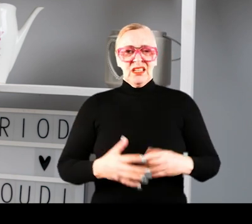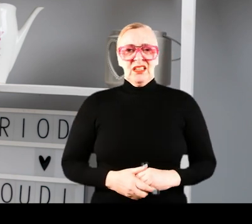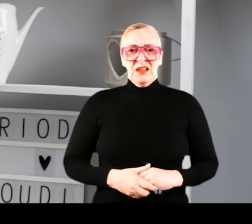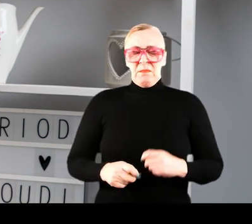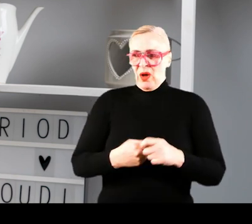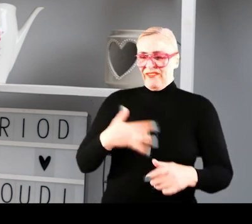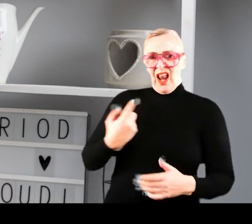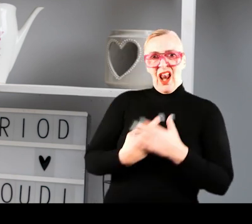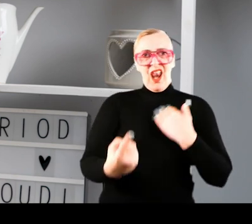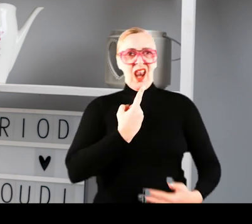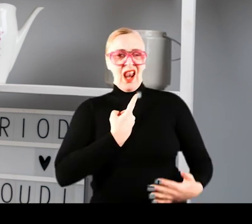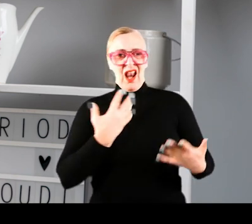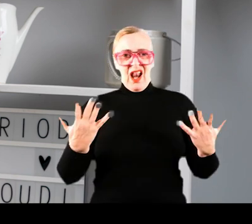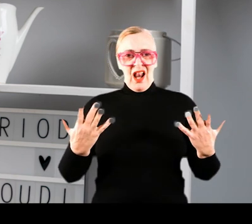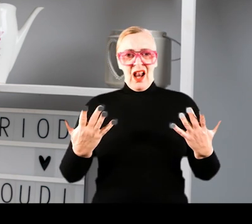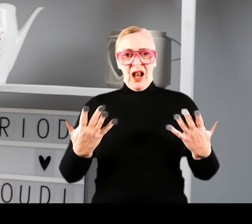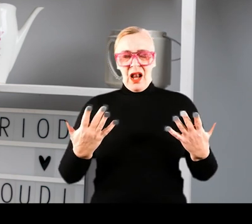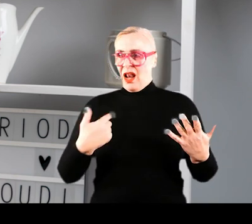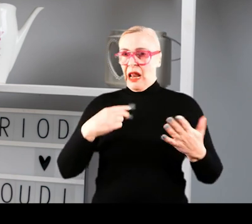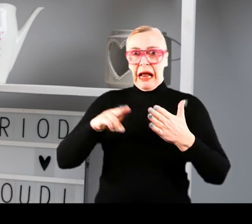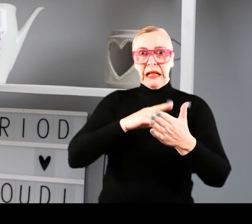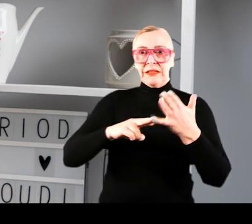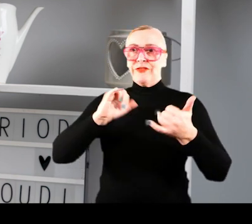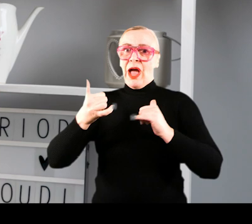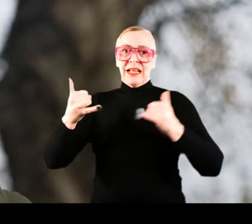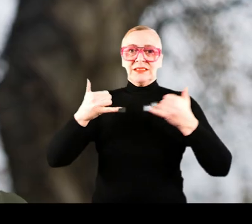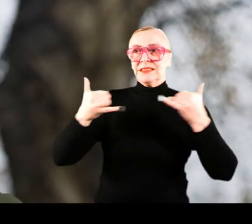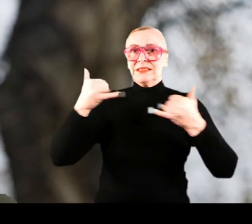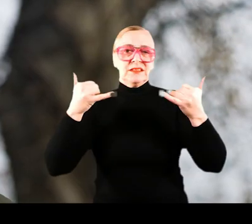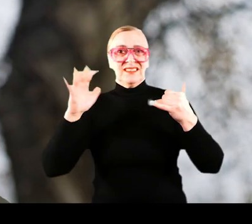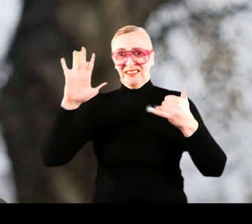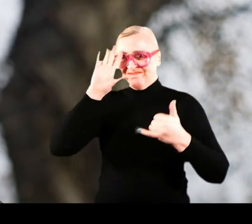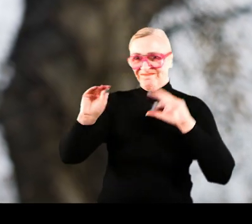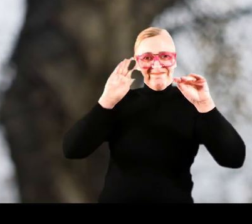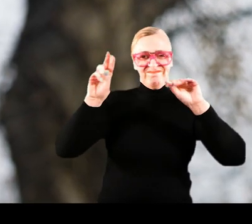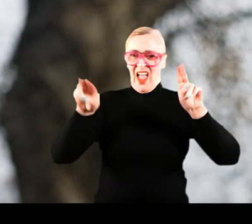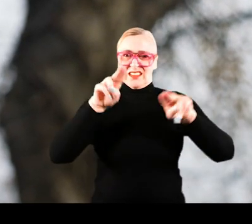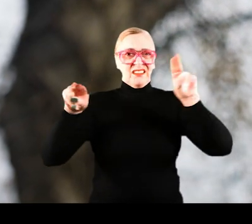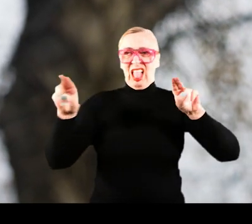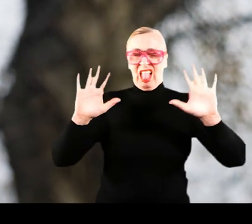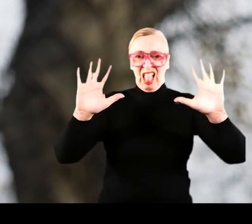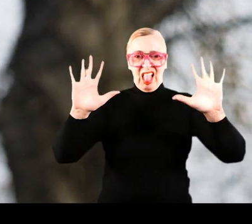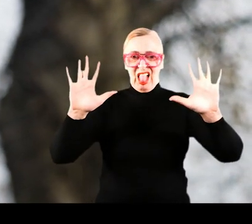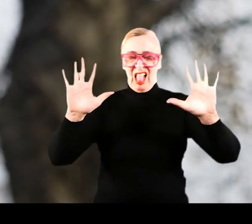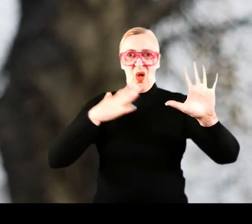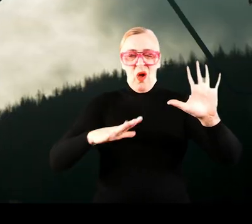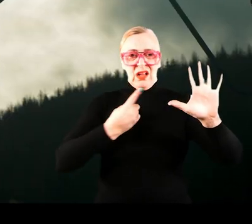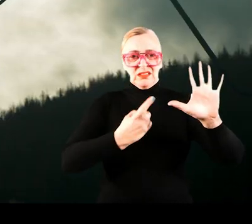can make you quite isolated as well. And I found myself cancelling plans a lot at the last minute with my